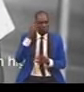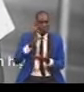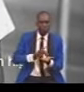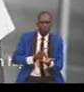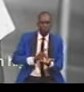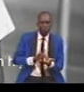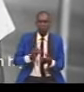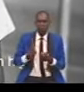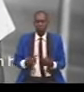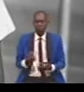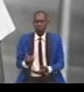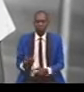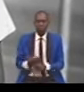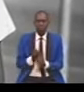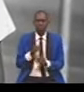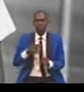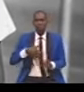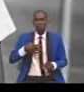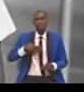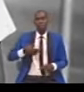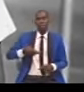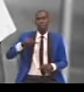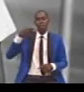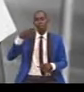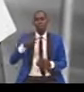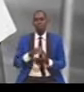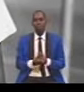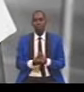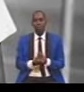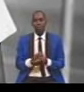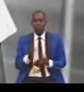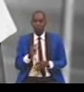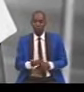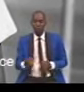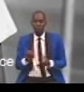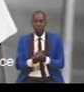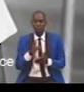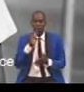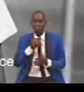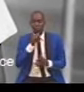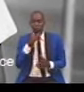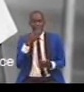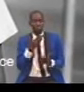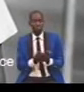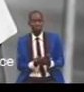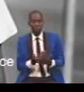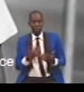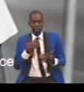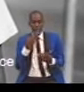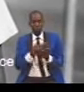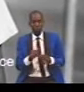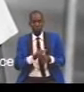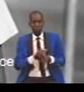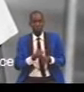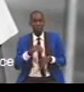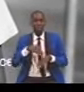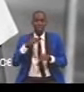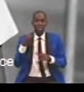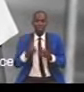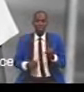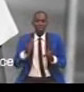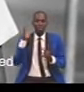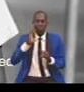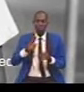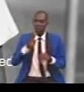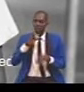shots to get them high. The children that are not well trained, eventually they are going to end up in the